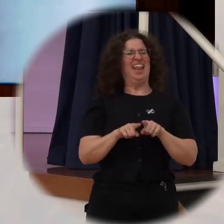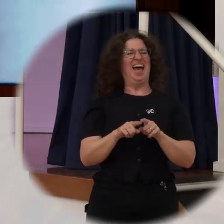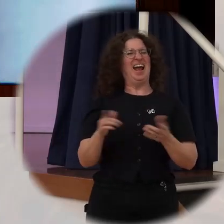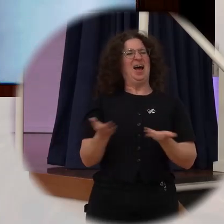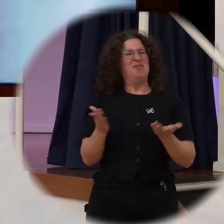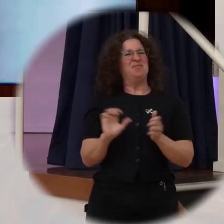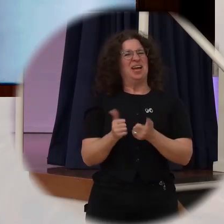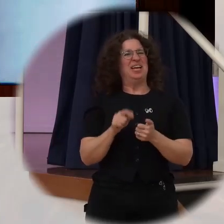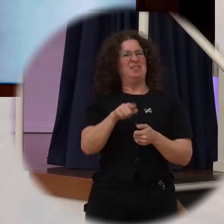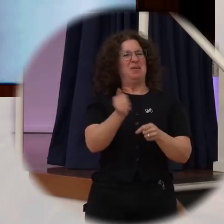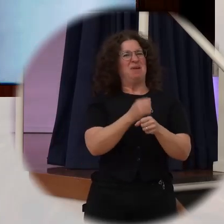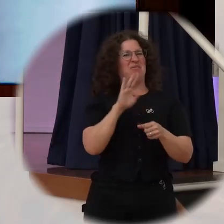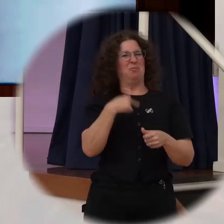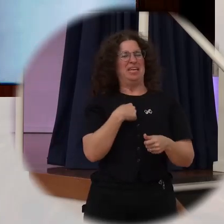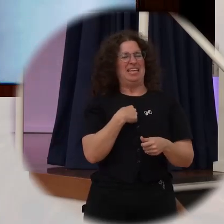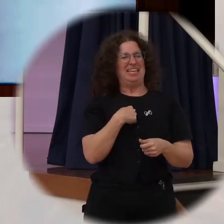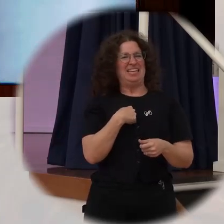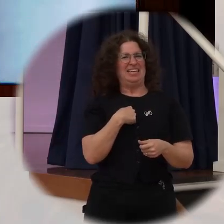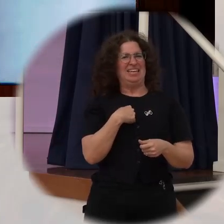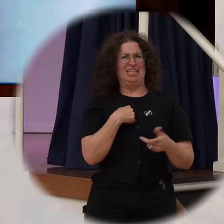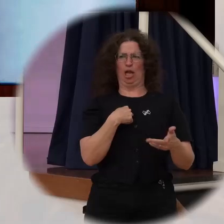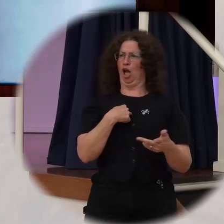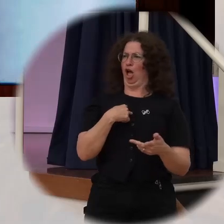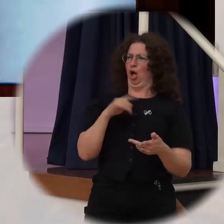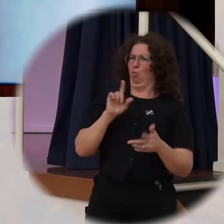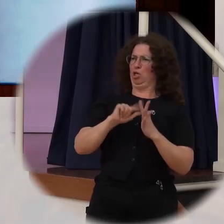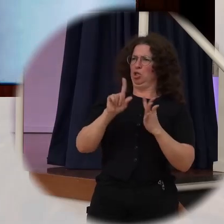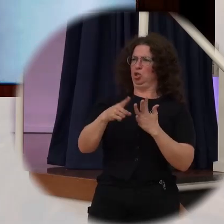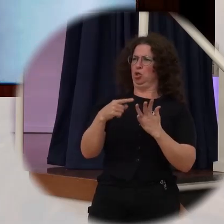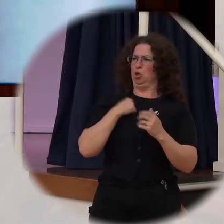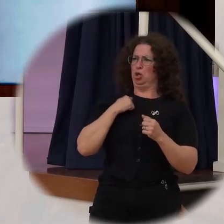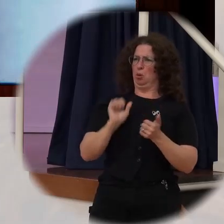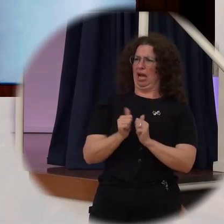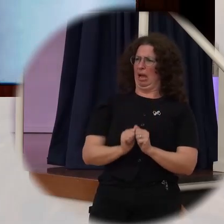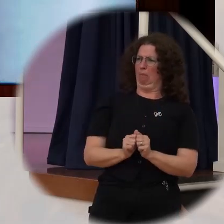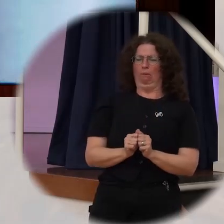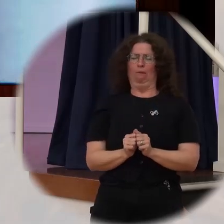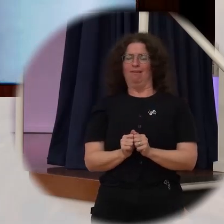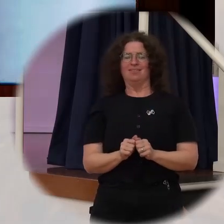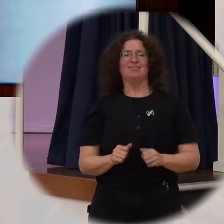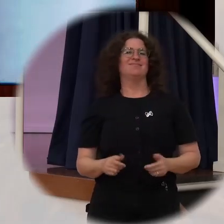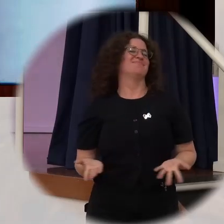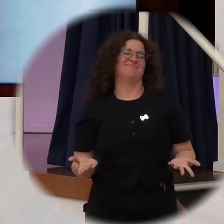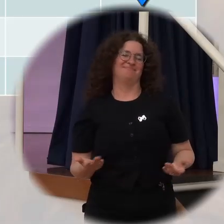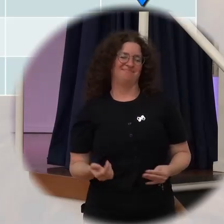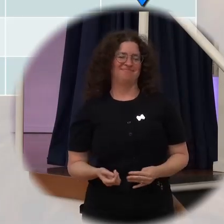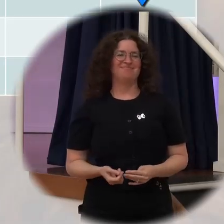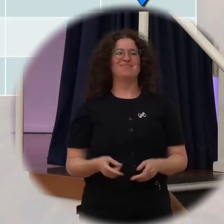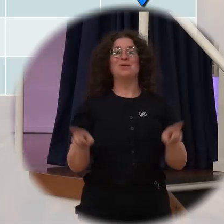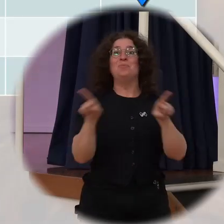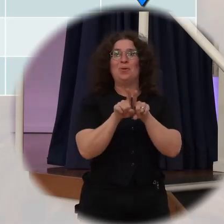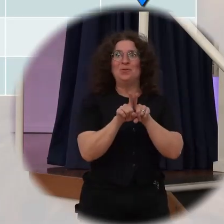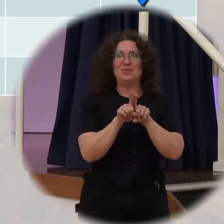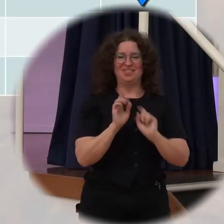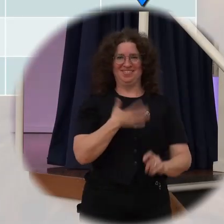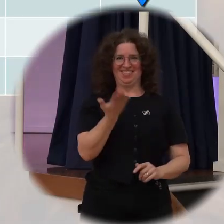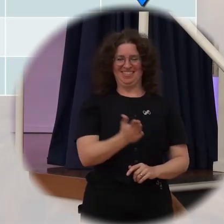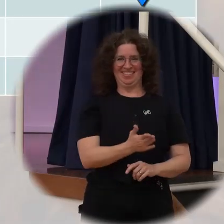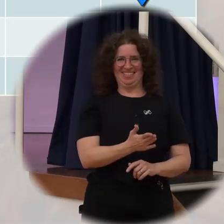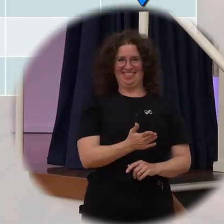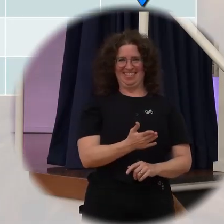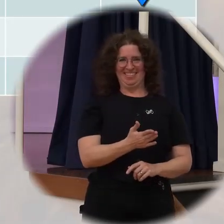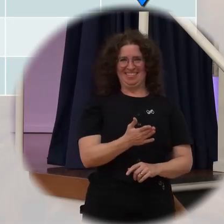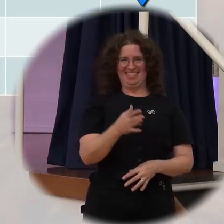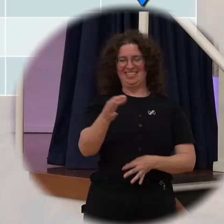though they probably hate what I've done to their game. Yeah, they'd love it. But there's also interesting the